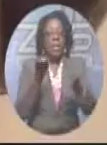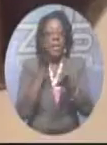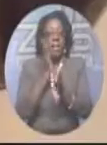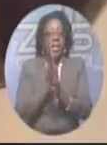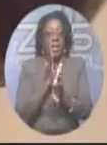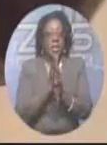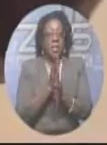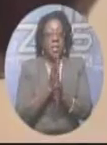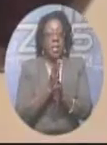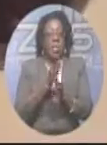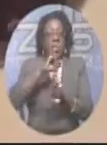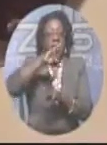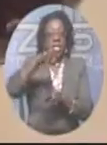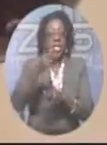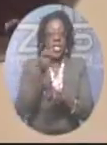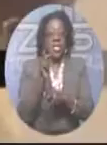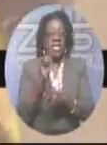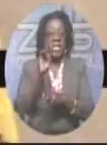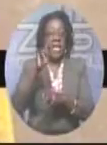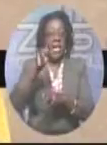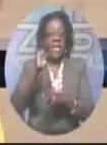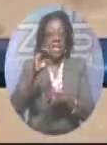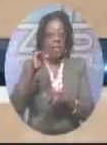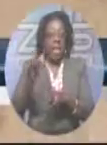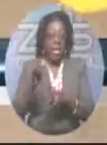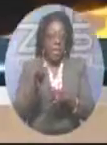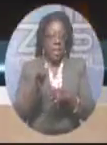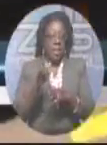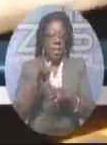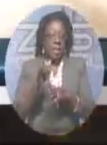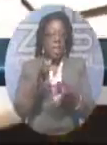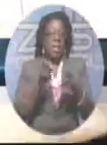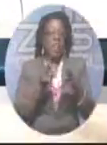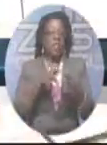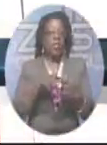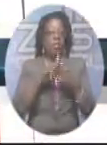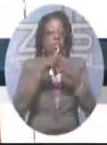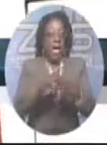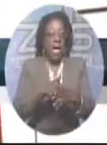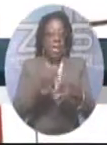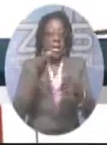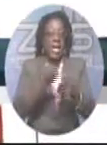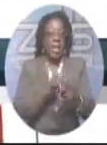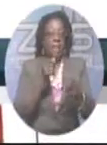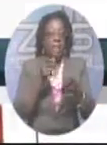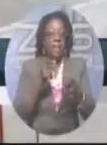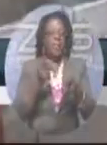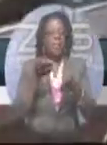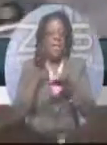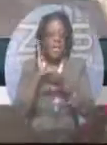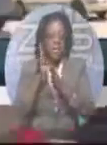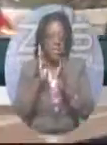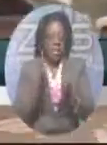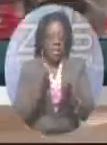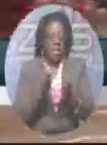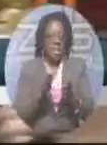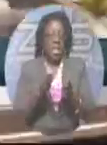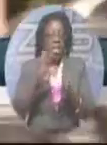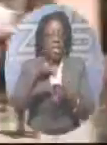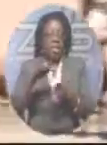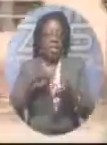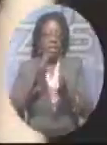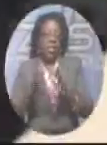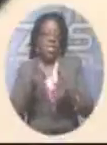or Jitney, is the transportation of choice for many Bahamians. It helps our youngsters get to school and their parents get to